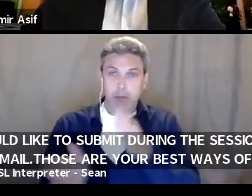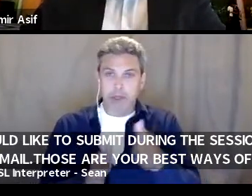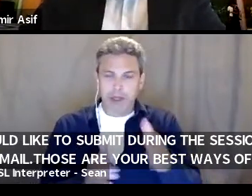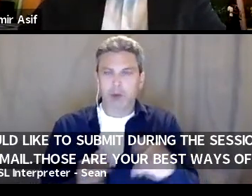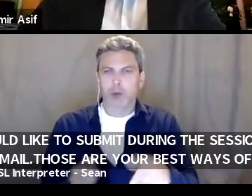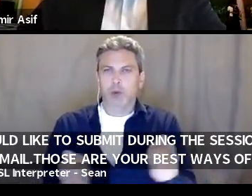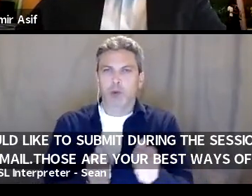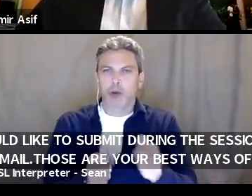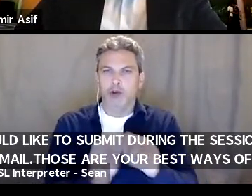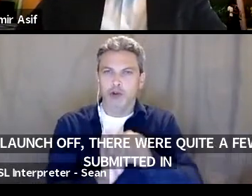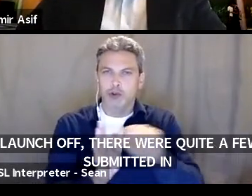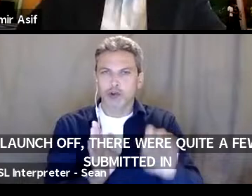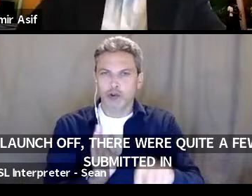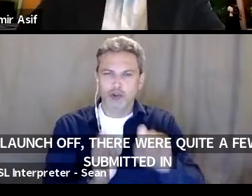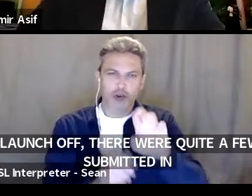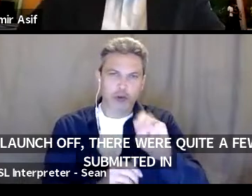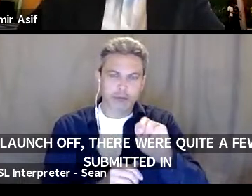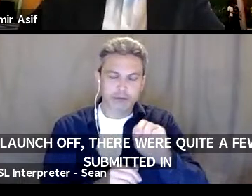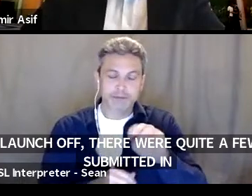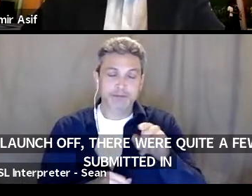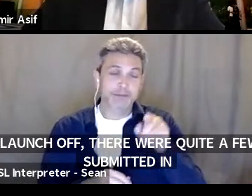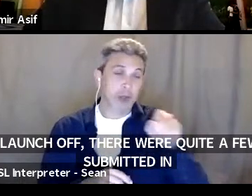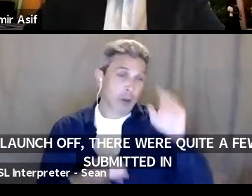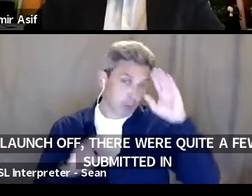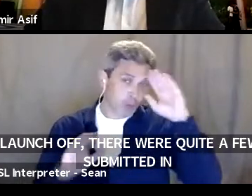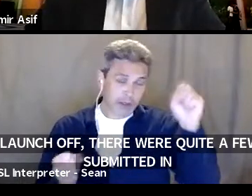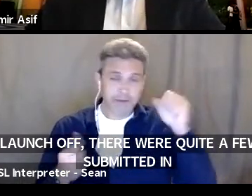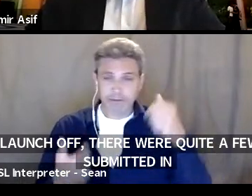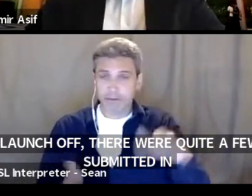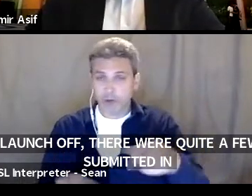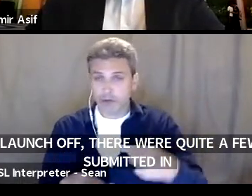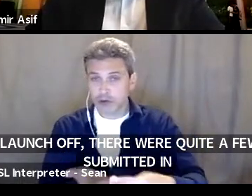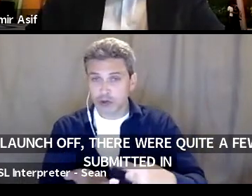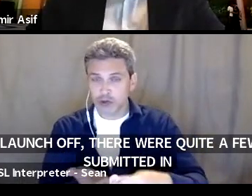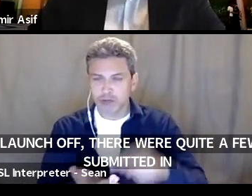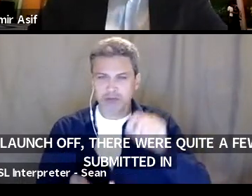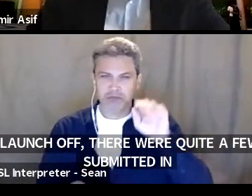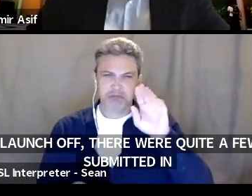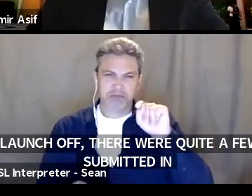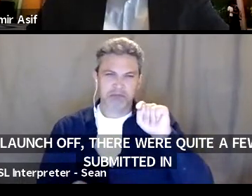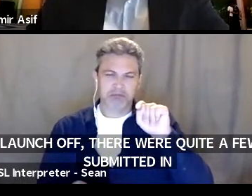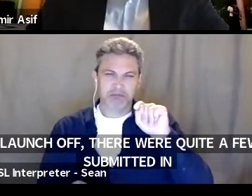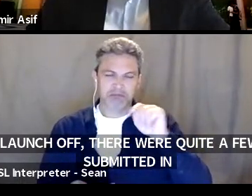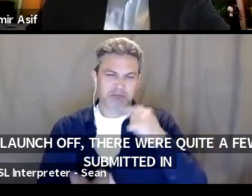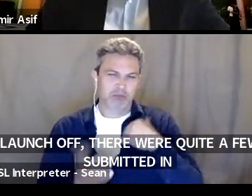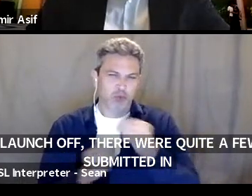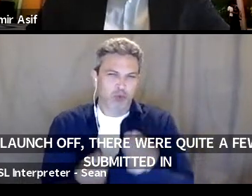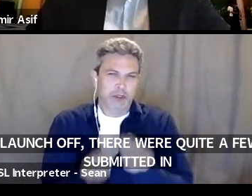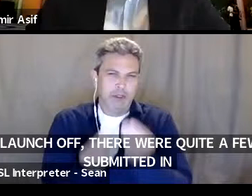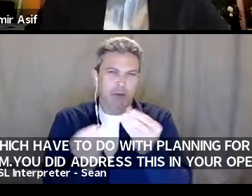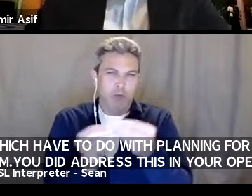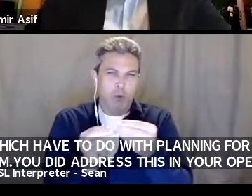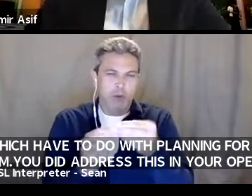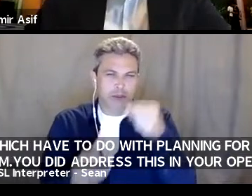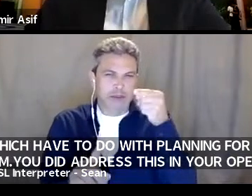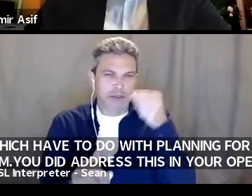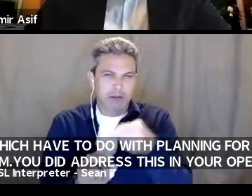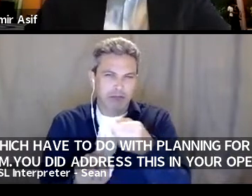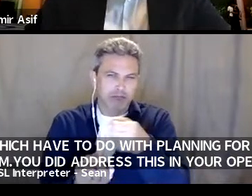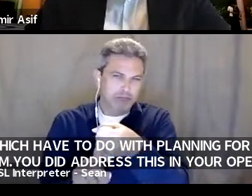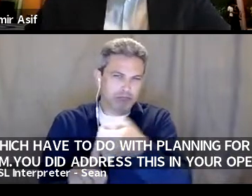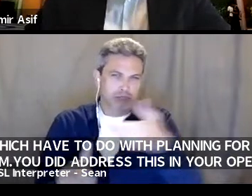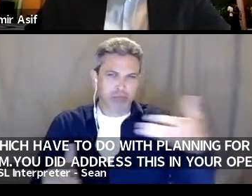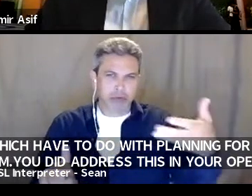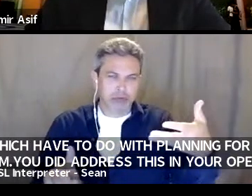President Linton, you did address this in your opening remarks, but I wonder if we can maybe provide a bit more detail to the attendees